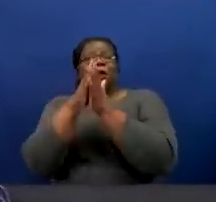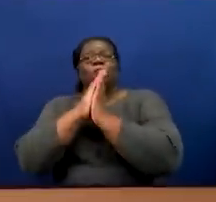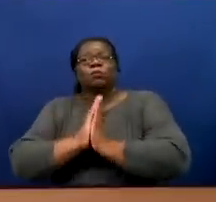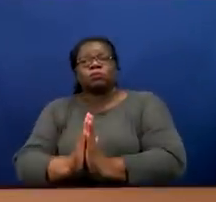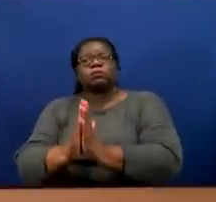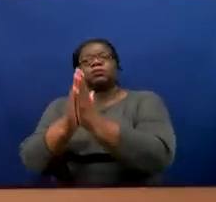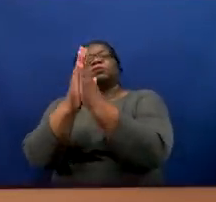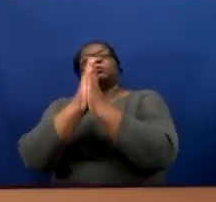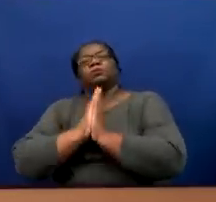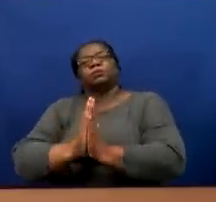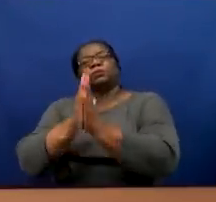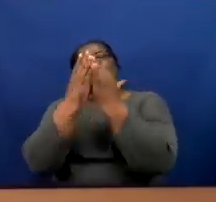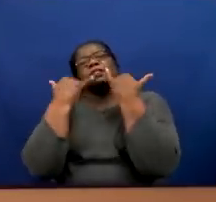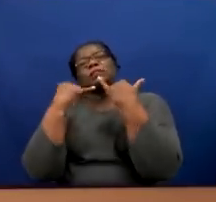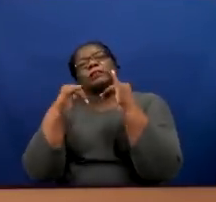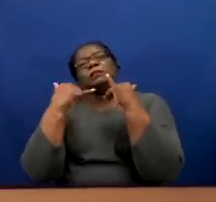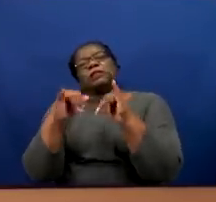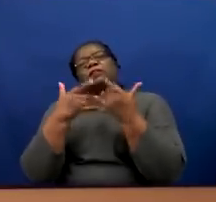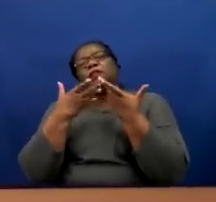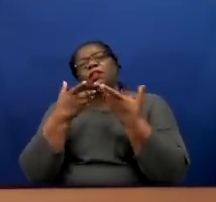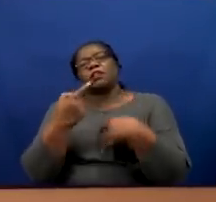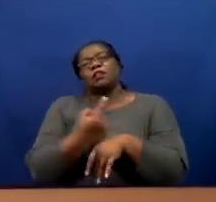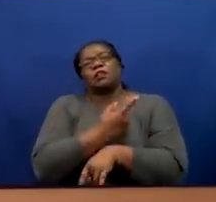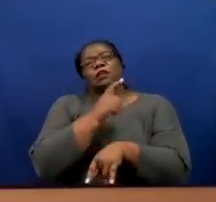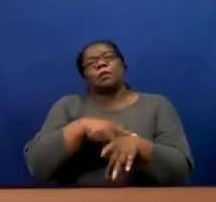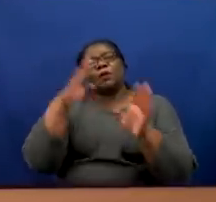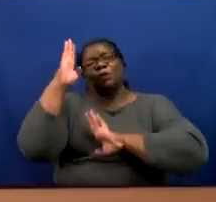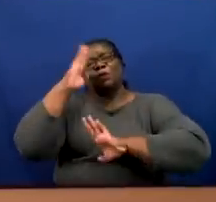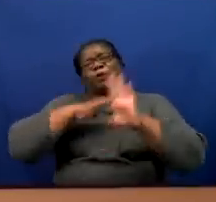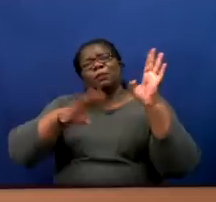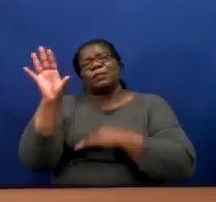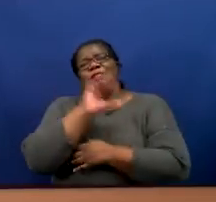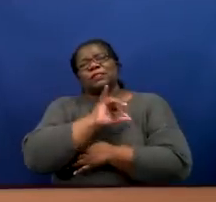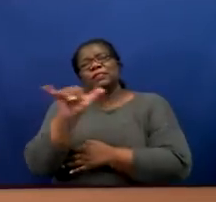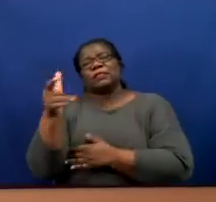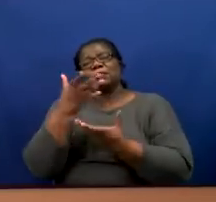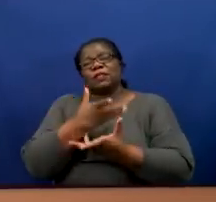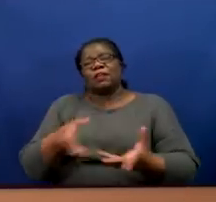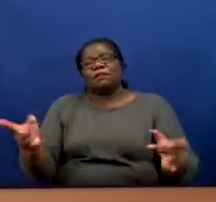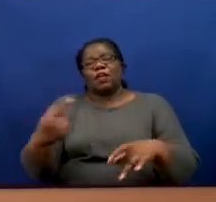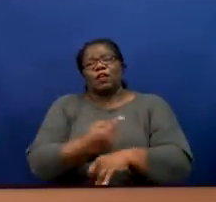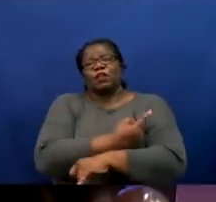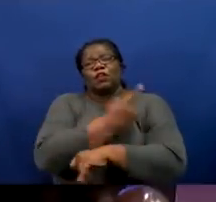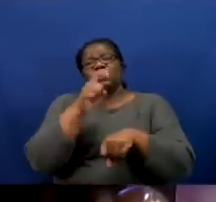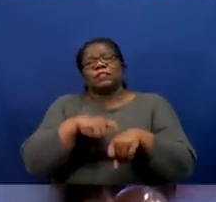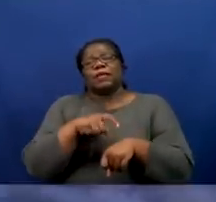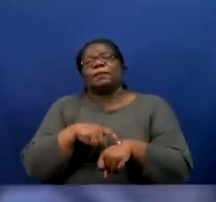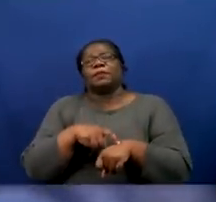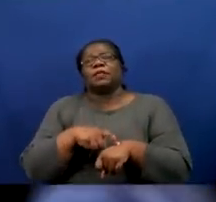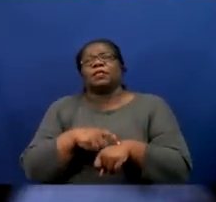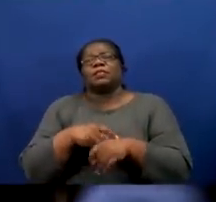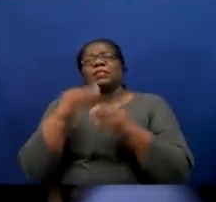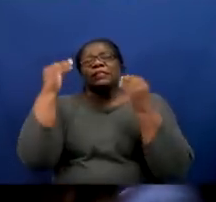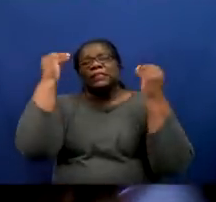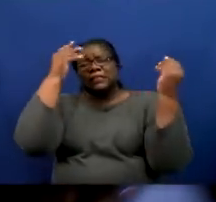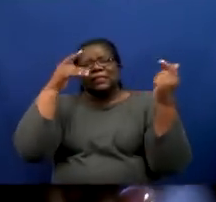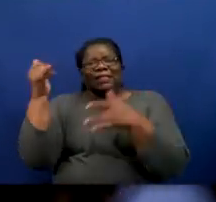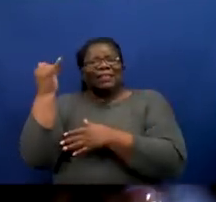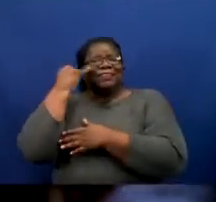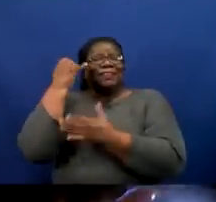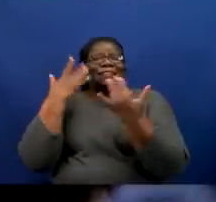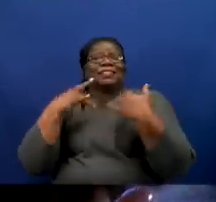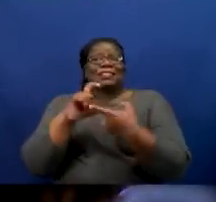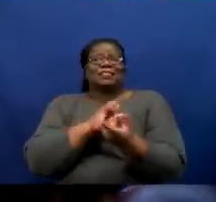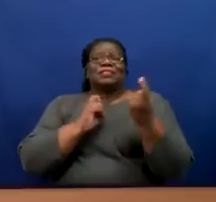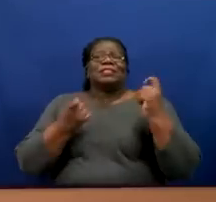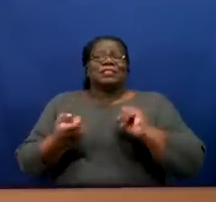an extended period of time. Somebody's been worried about the same thing for a long duration of time. Somebody's been wondering, was this thing ever going to